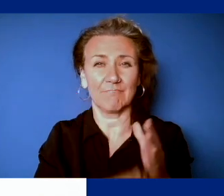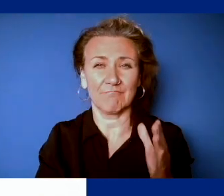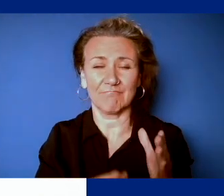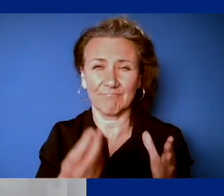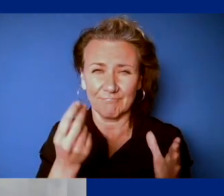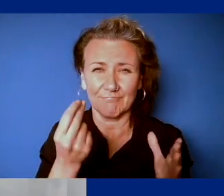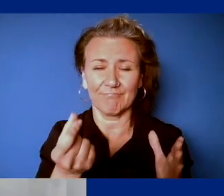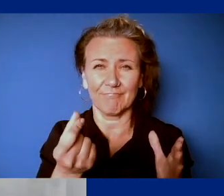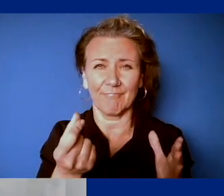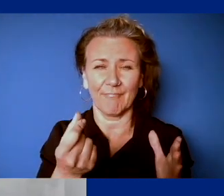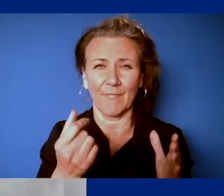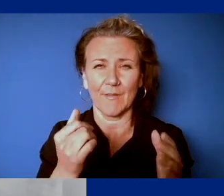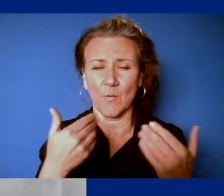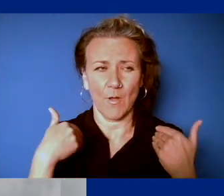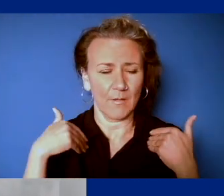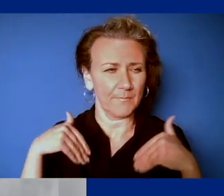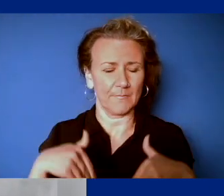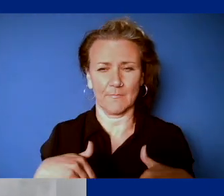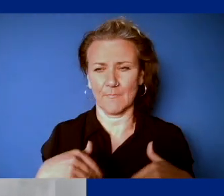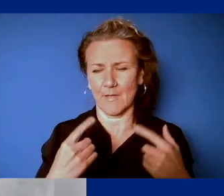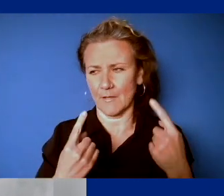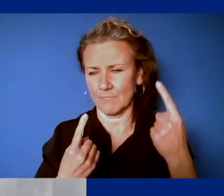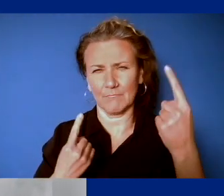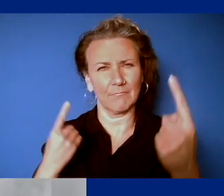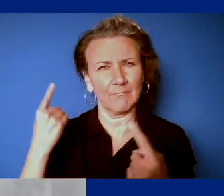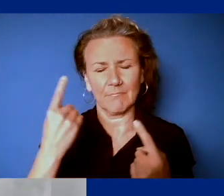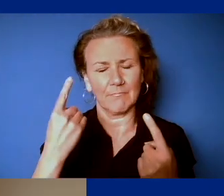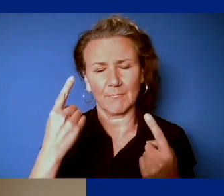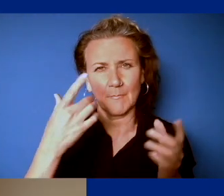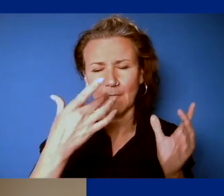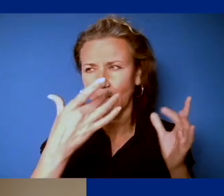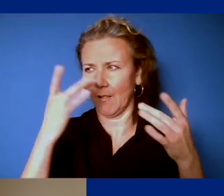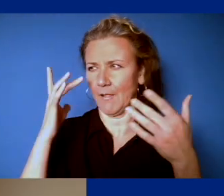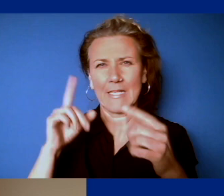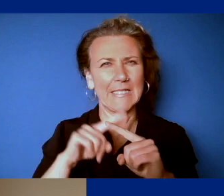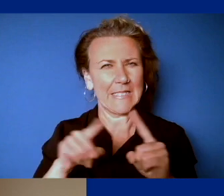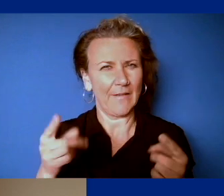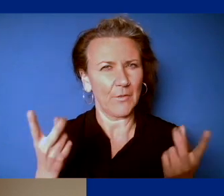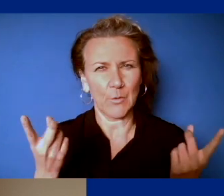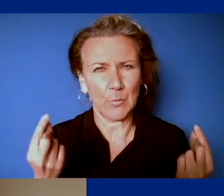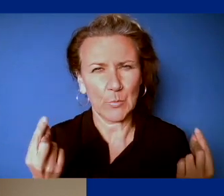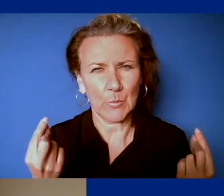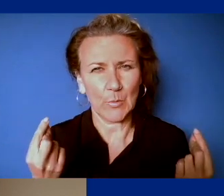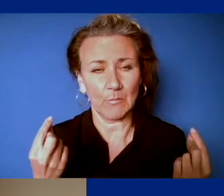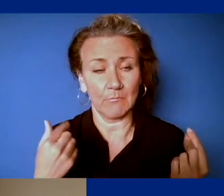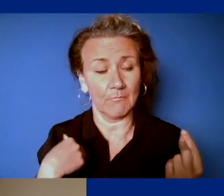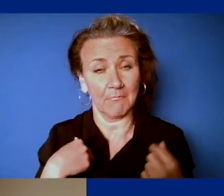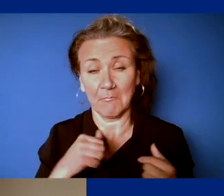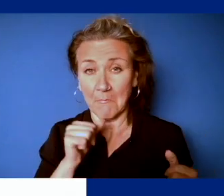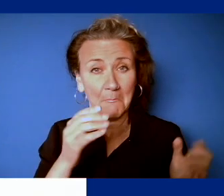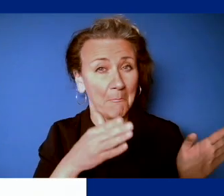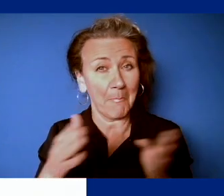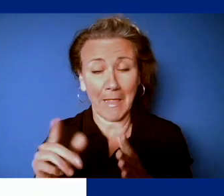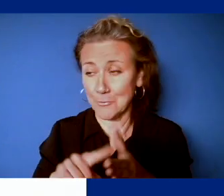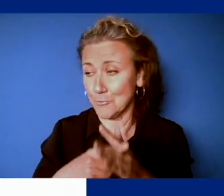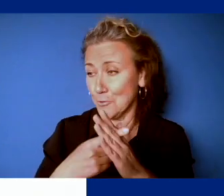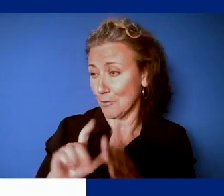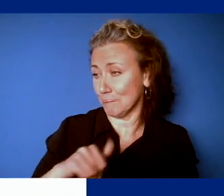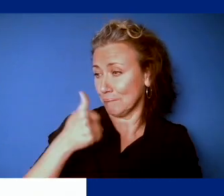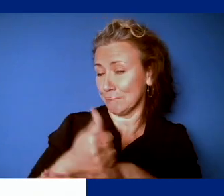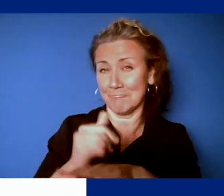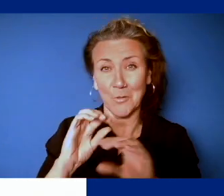quite suddenly, so I sort of had to rethink what I was going to do. I wasn't planning to start